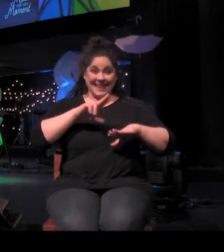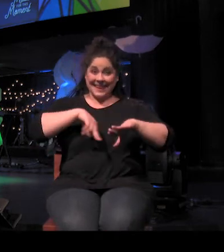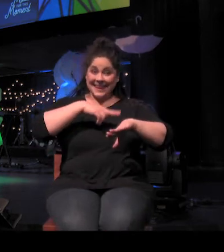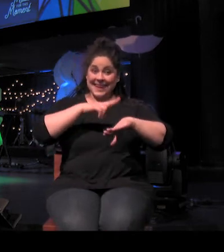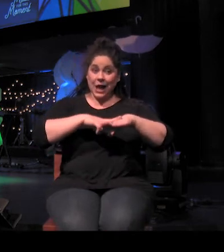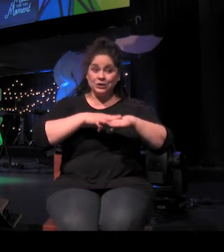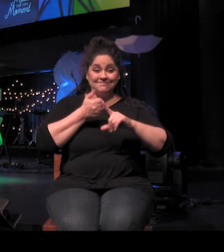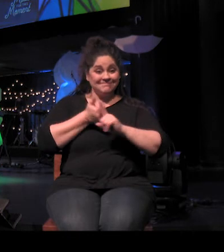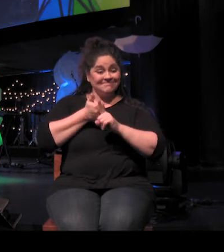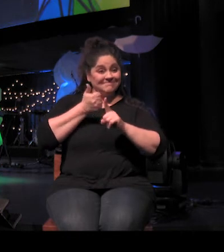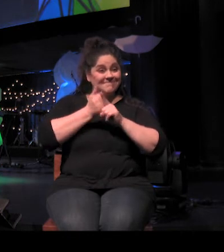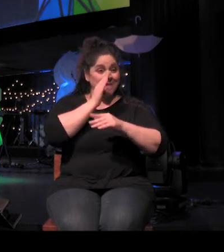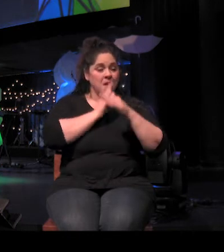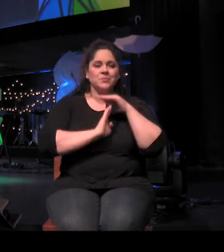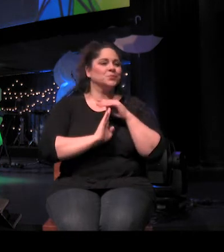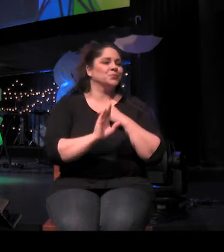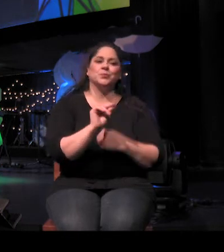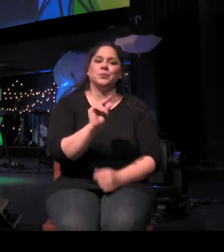naturally humble.